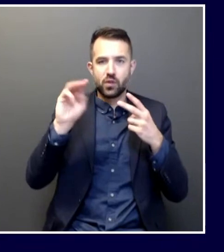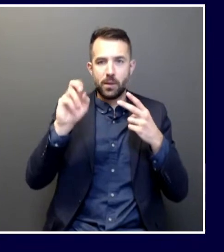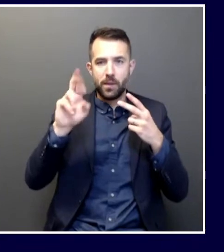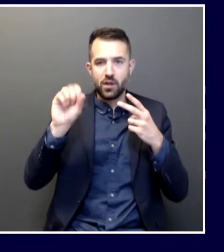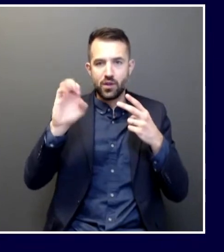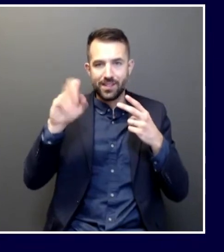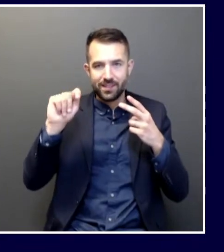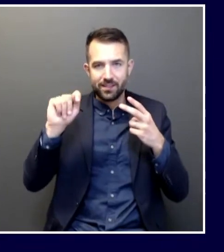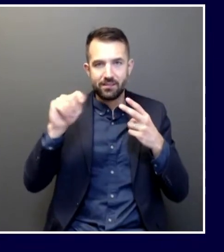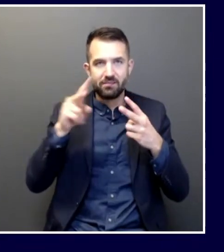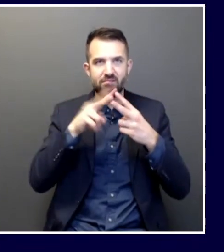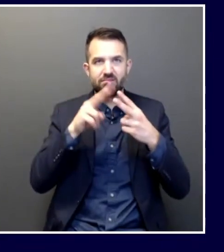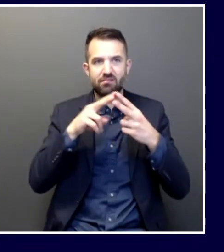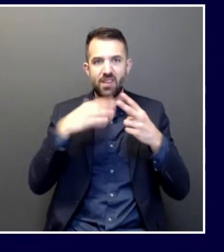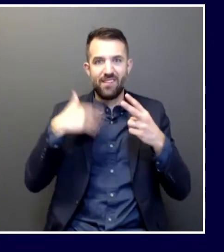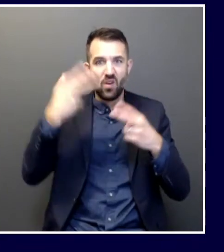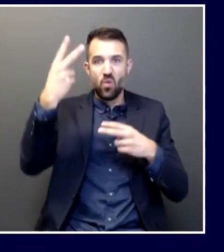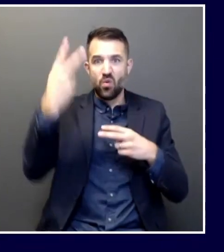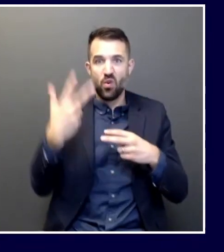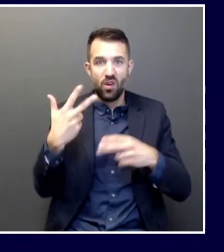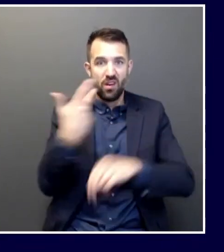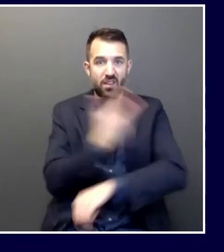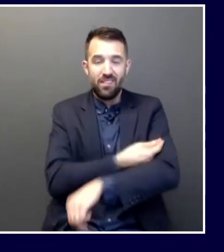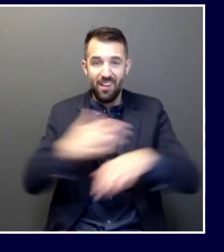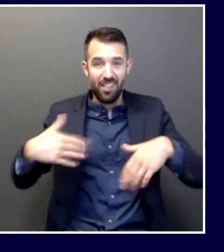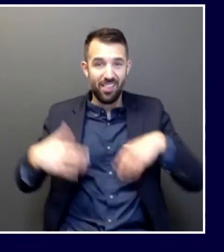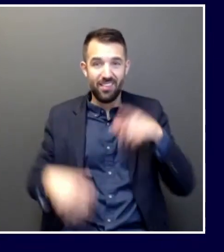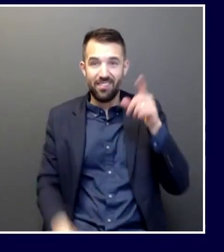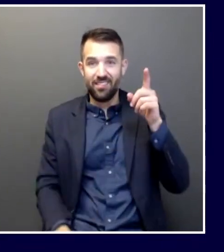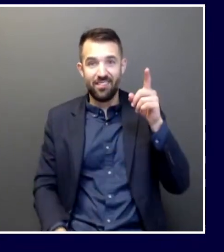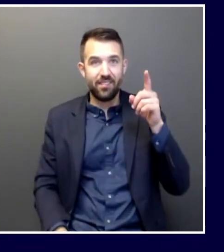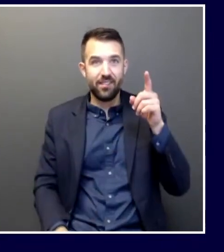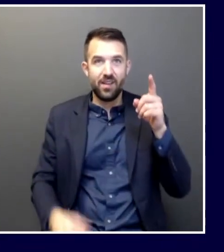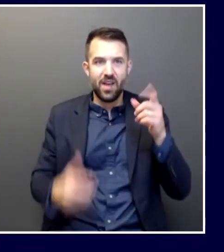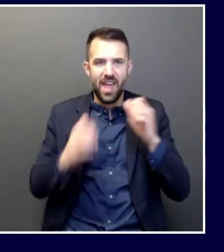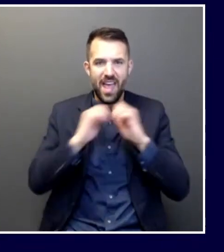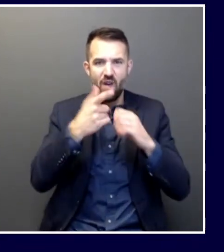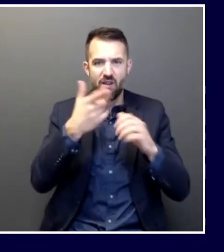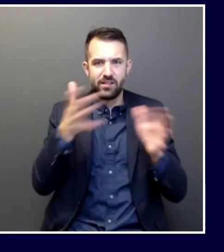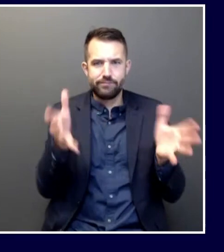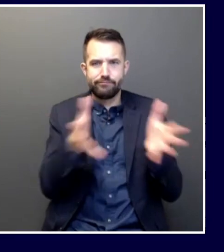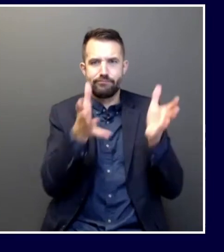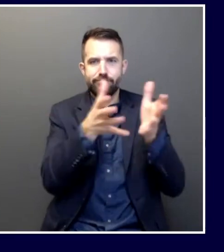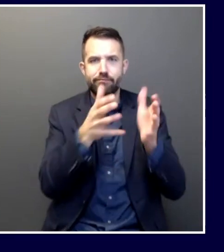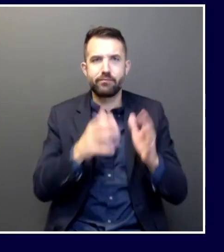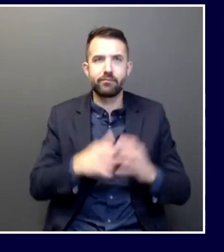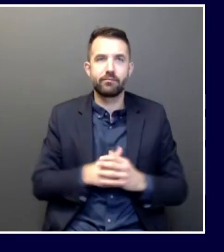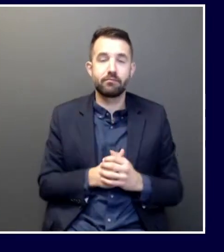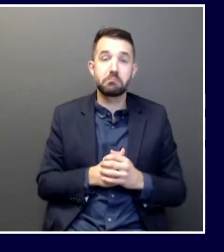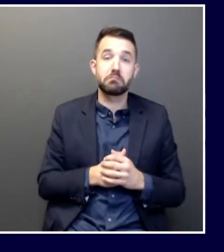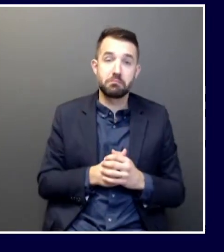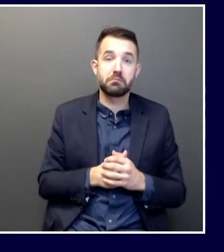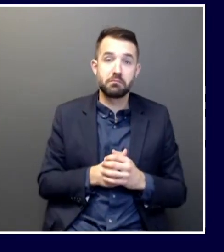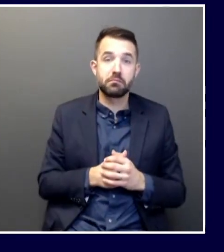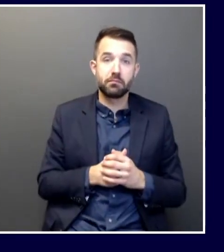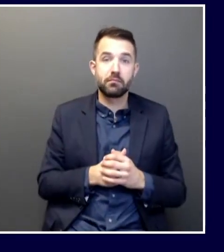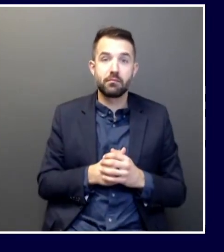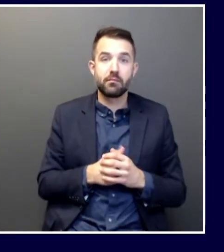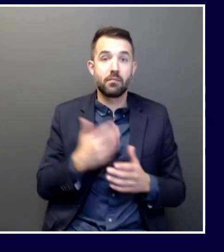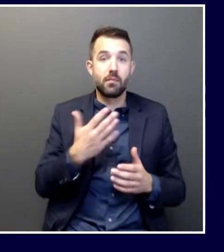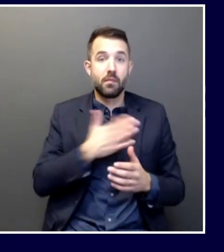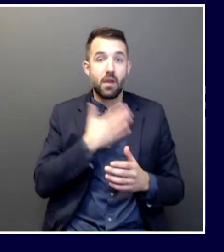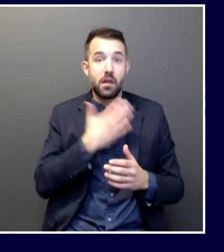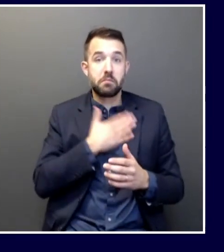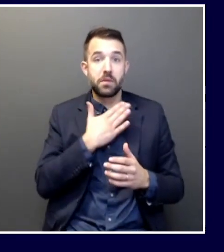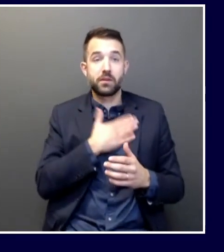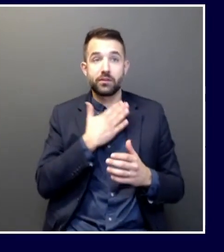You're right. I mean, it's a good trend. It's an encouraging trend. I'm hoping it continues. There's no question about that. Your first